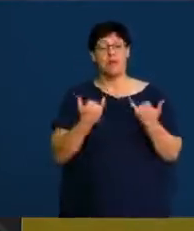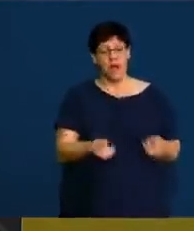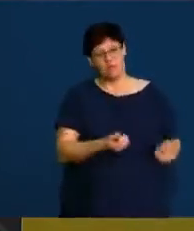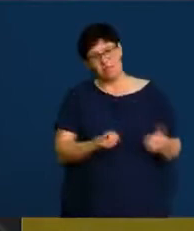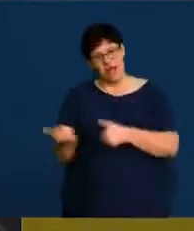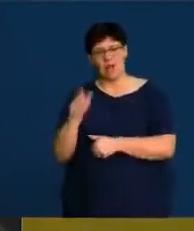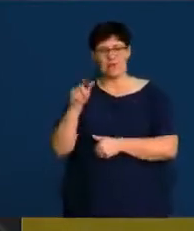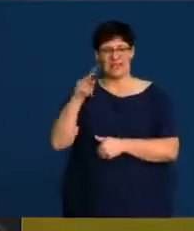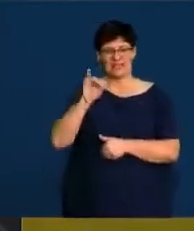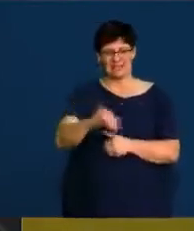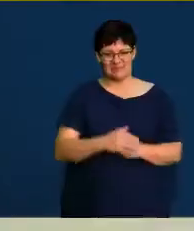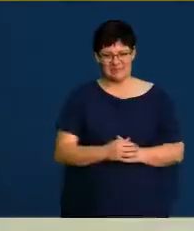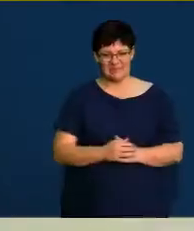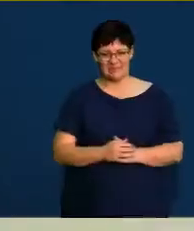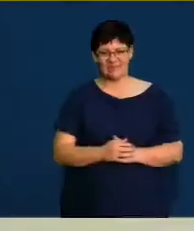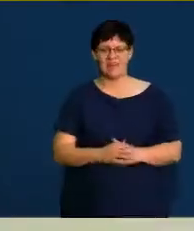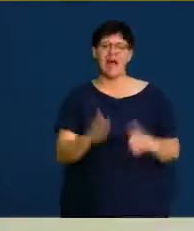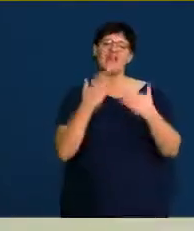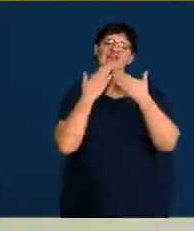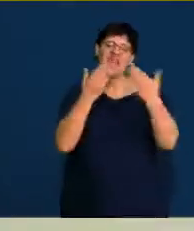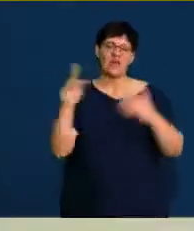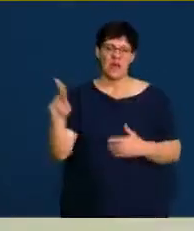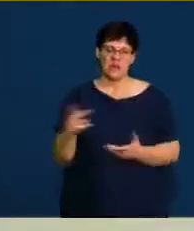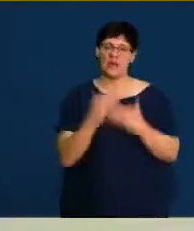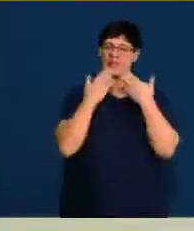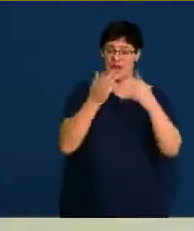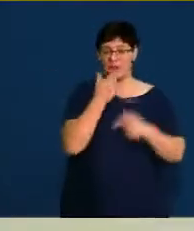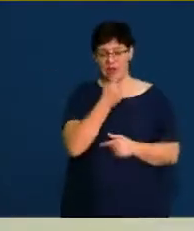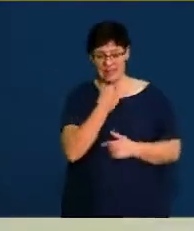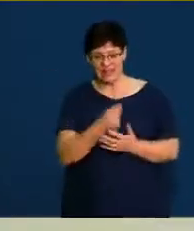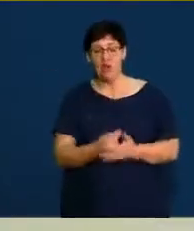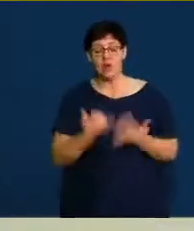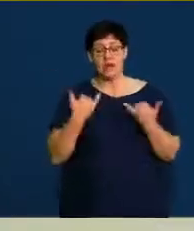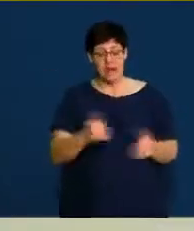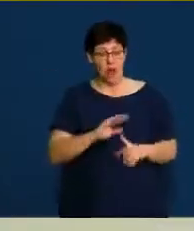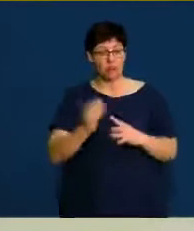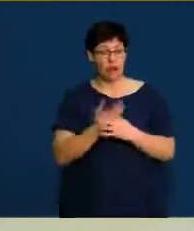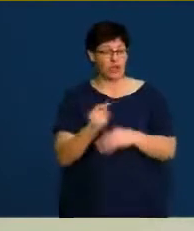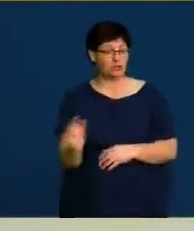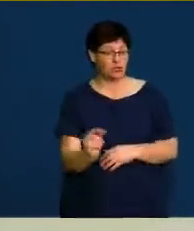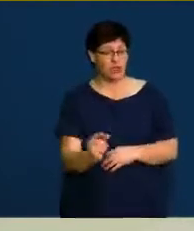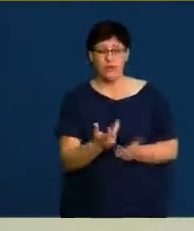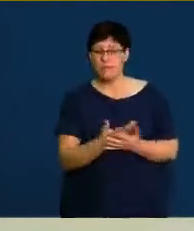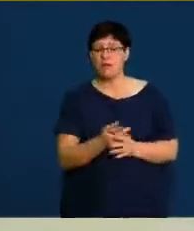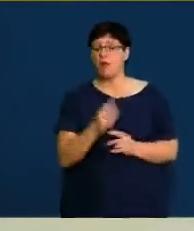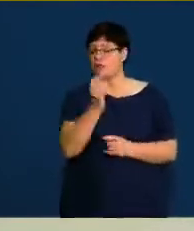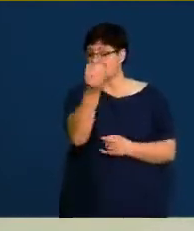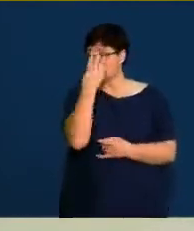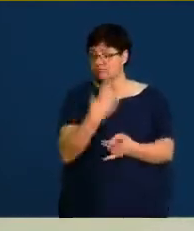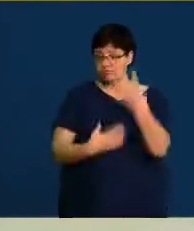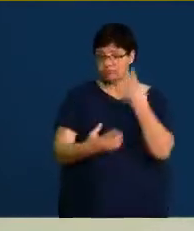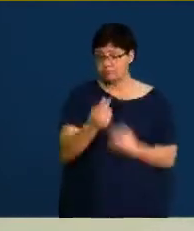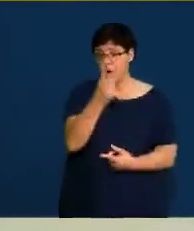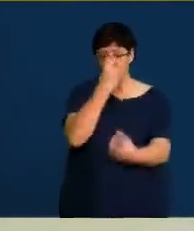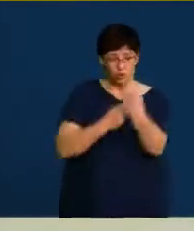going to go back to Looney. Thank you, Cameron. Thank you, Nicolene. Guys, we are going to take a quick break, but don't forget to send any questions